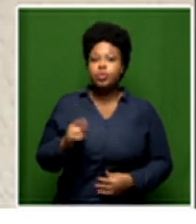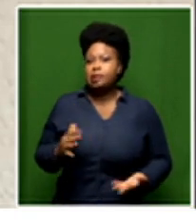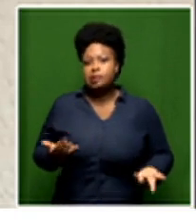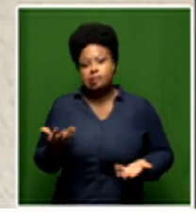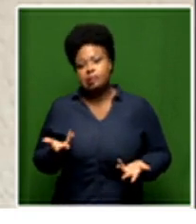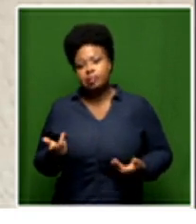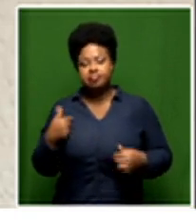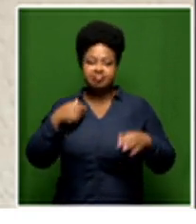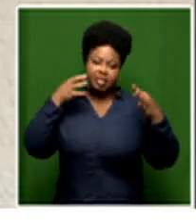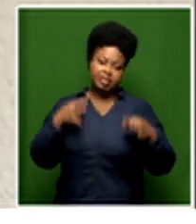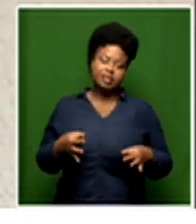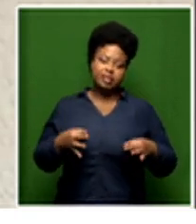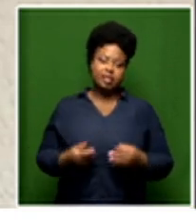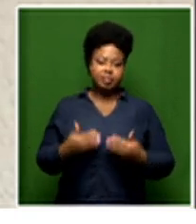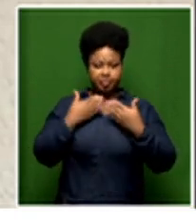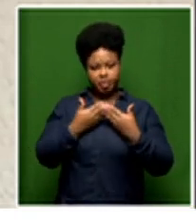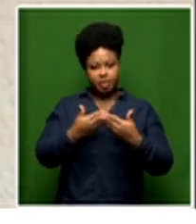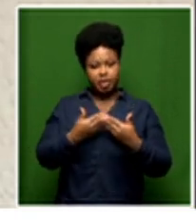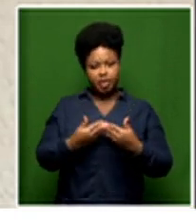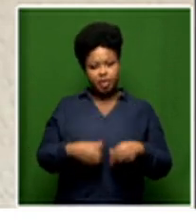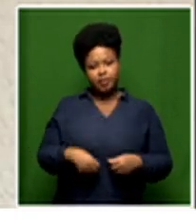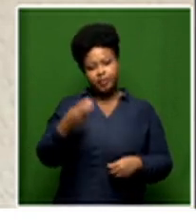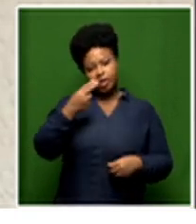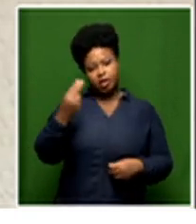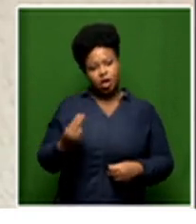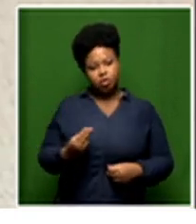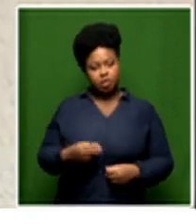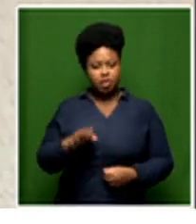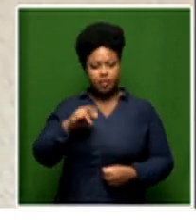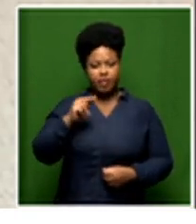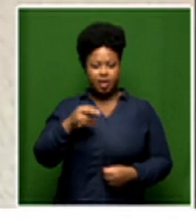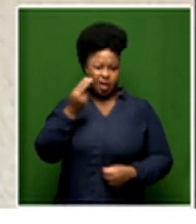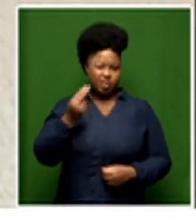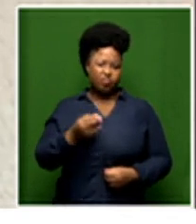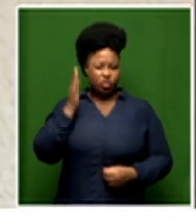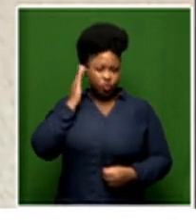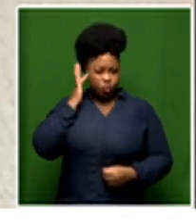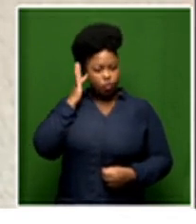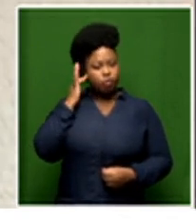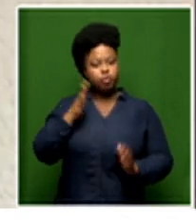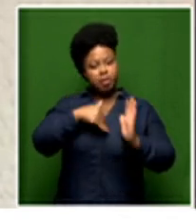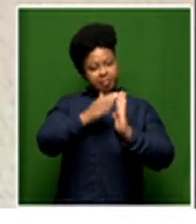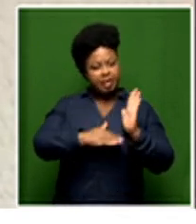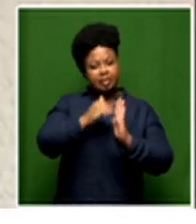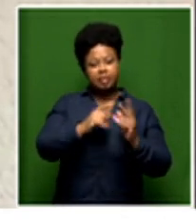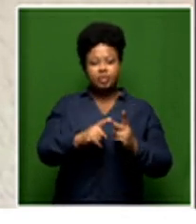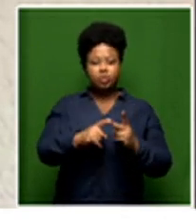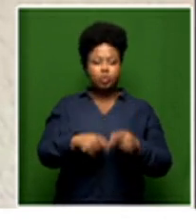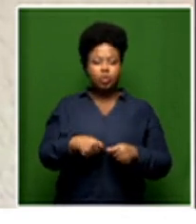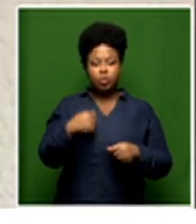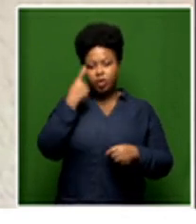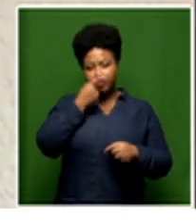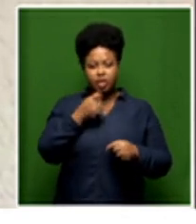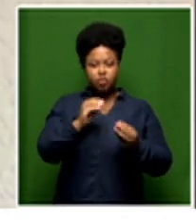So I decided to go and study fine arts. And fine arts, you know, we do paintings, we do